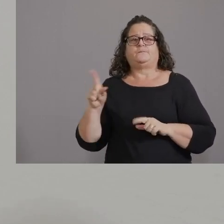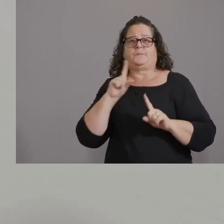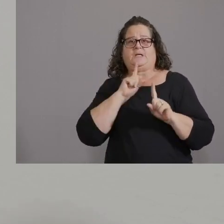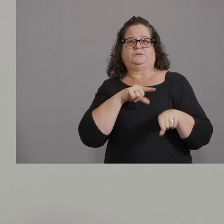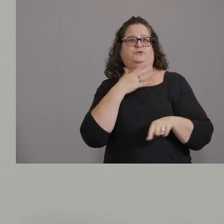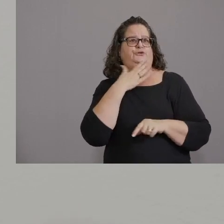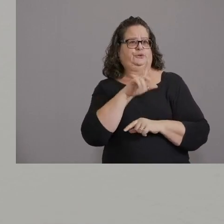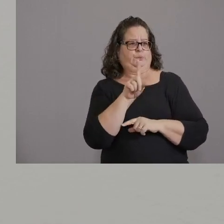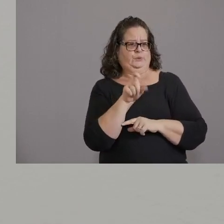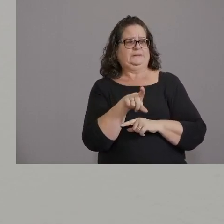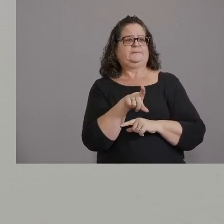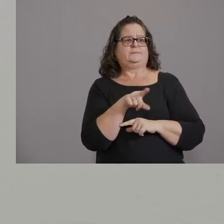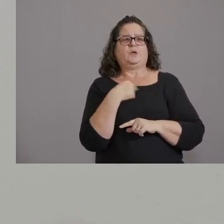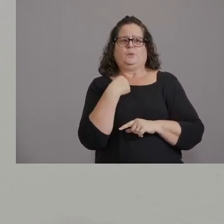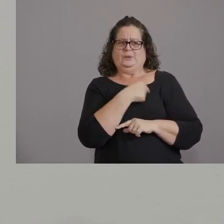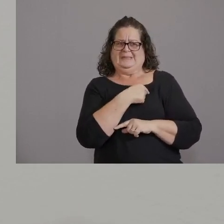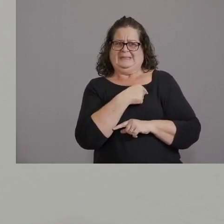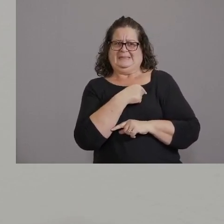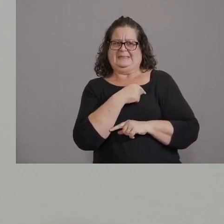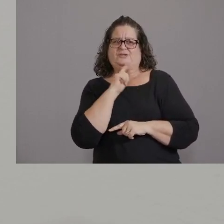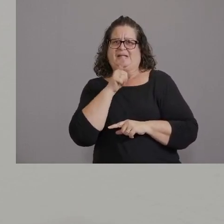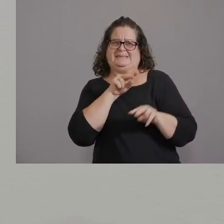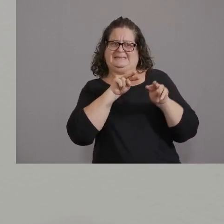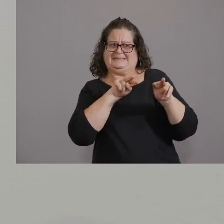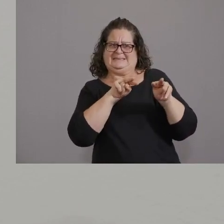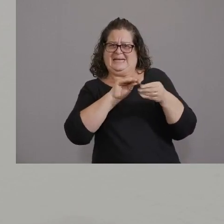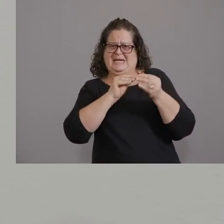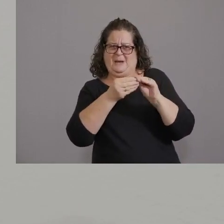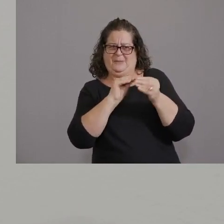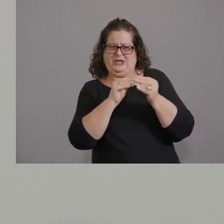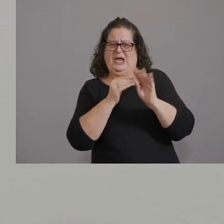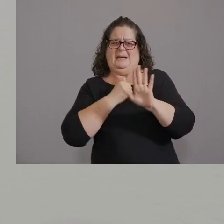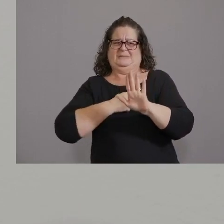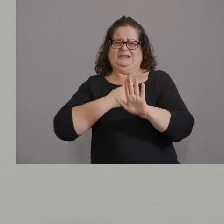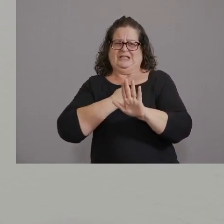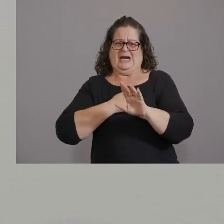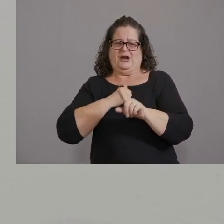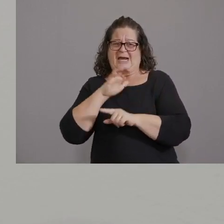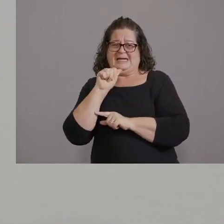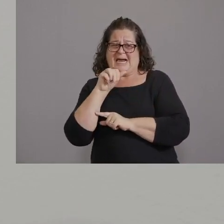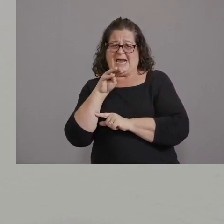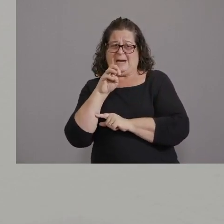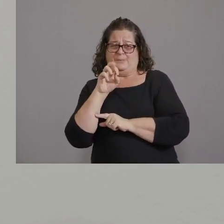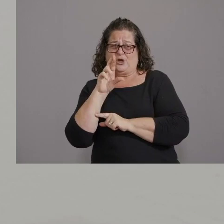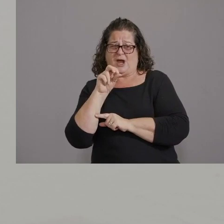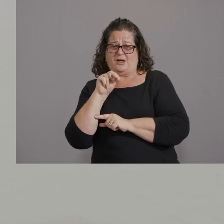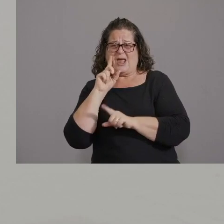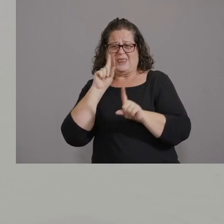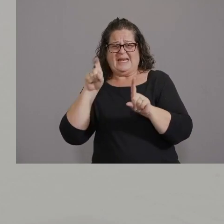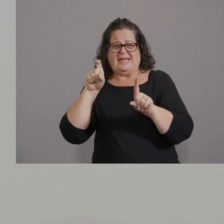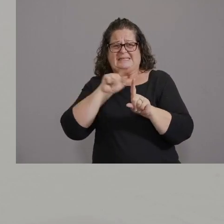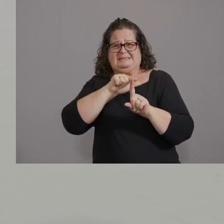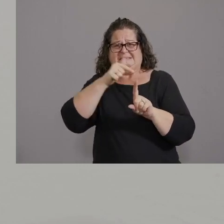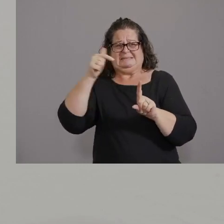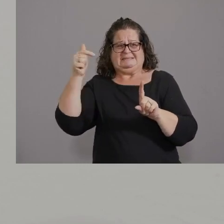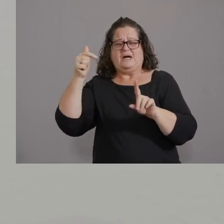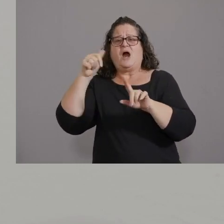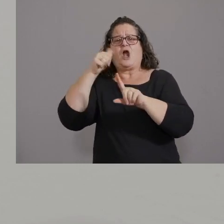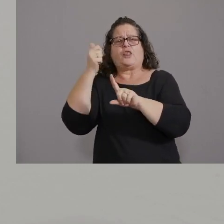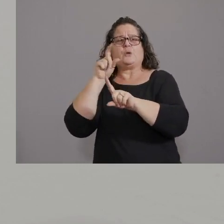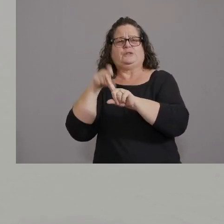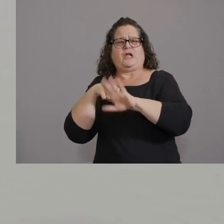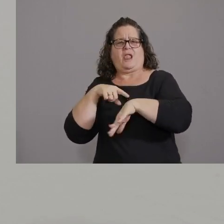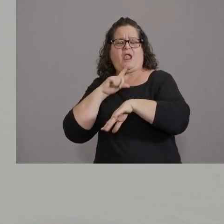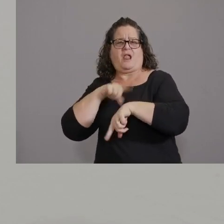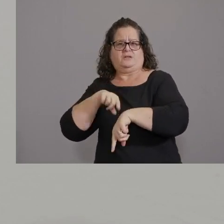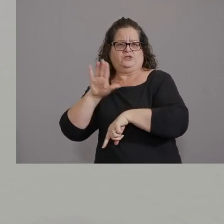and I apologize, Cameron. I think there was another question that I realized I didn't answer. So the federal government this week made a